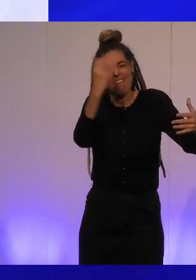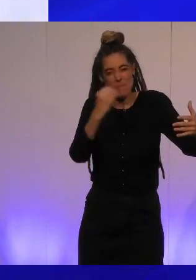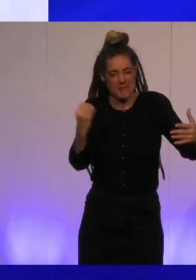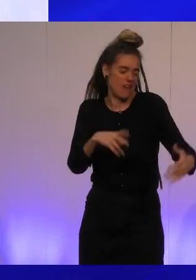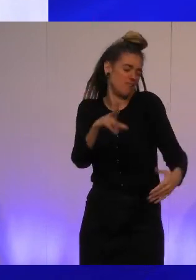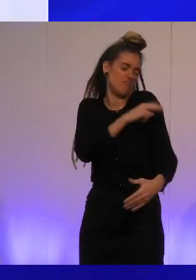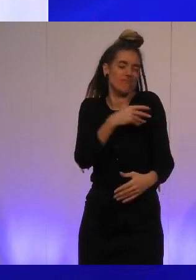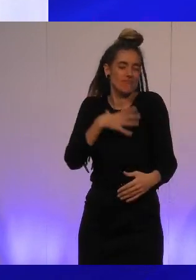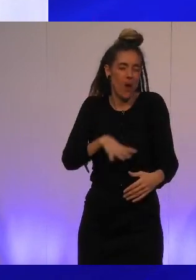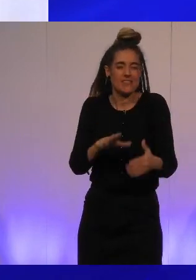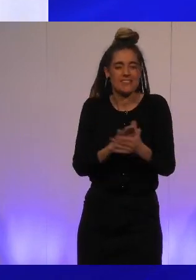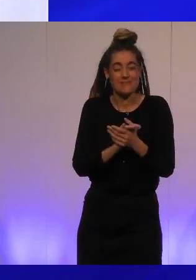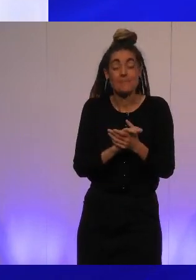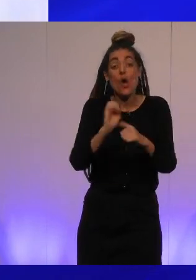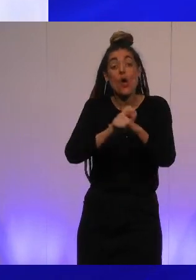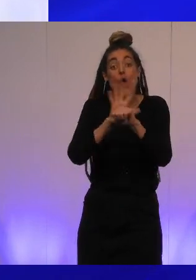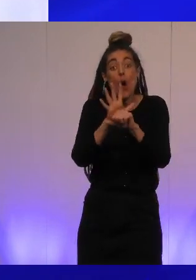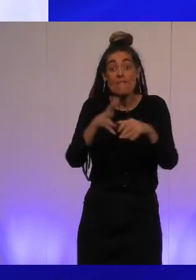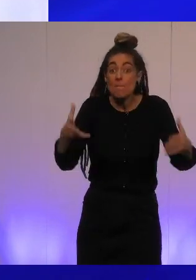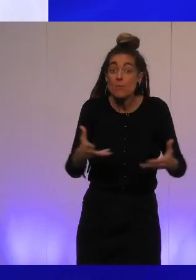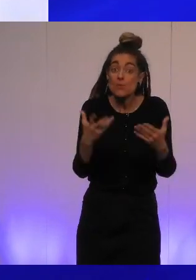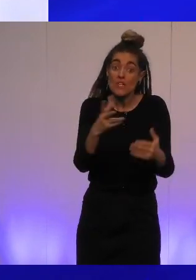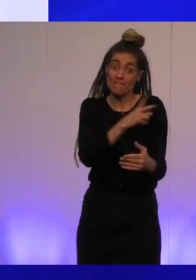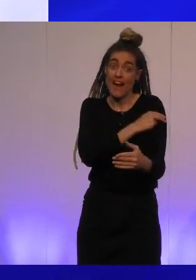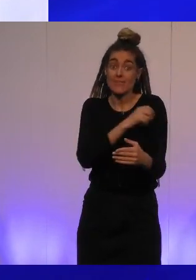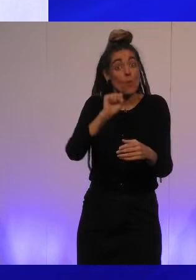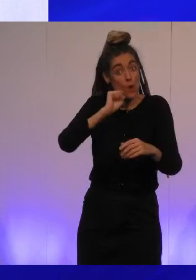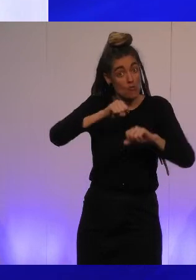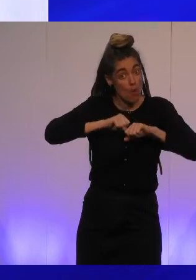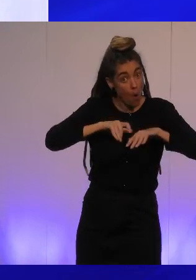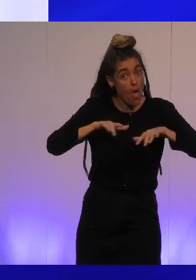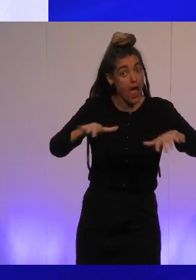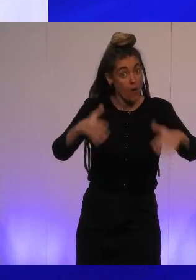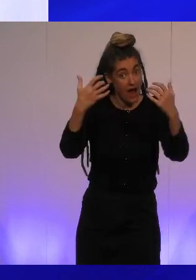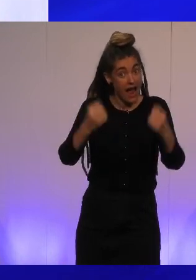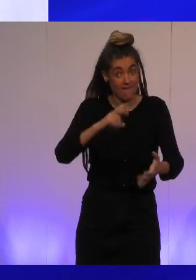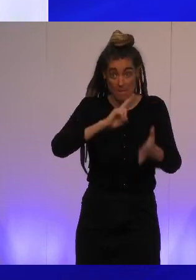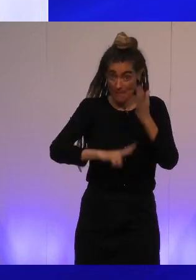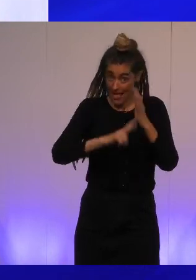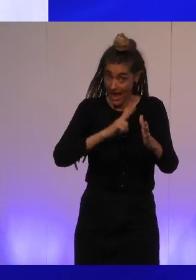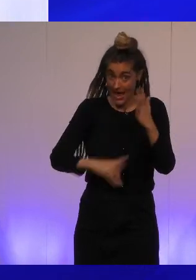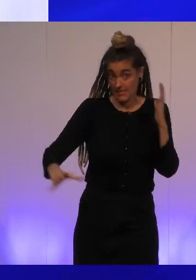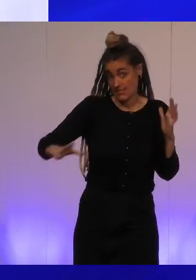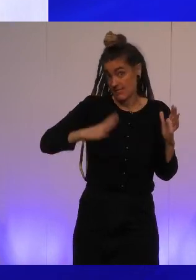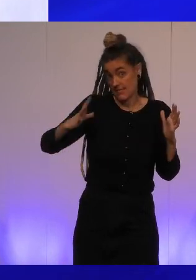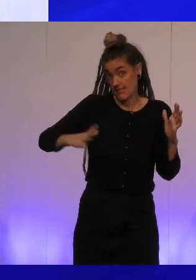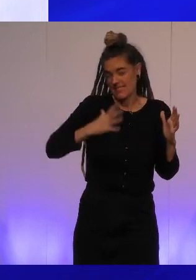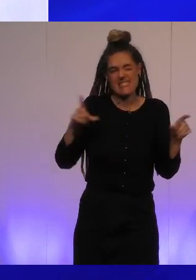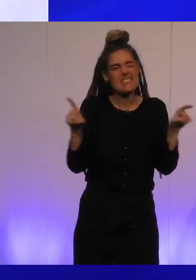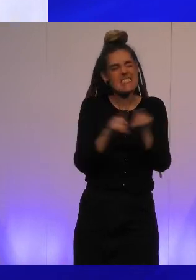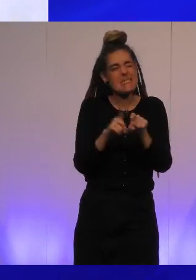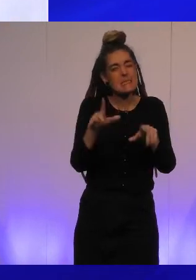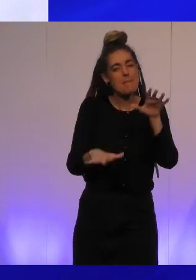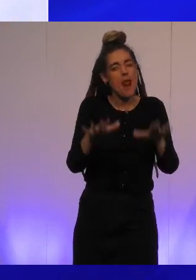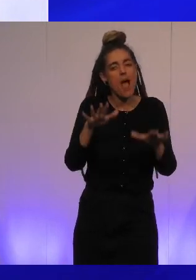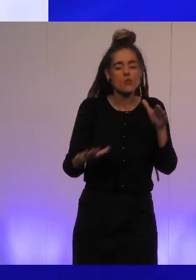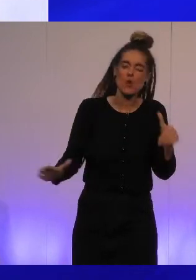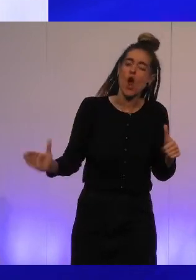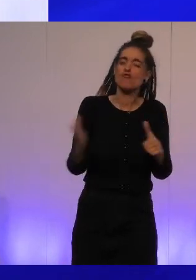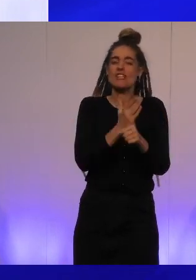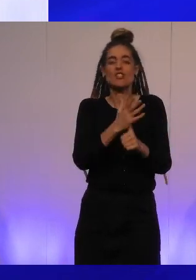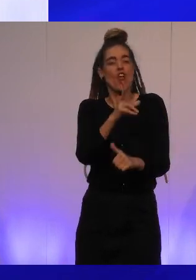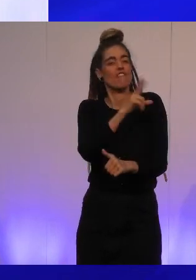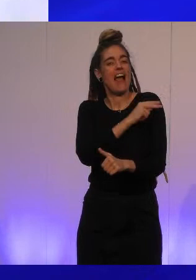COVID booster, that will be rolled out and plans are in train now the way that we did the original